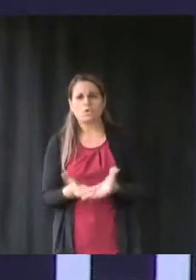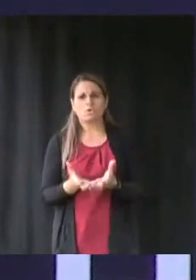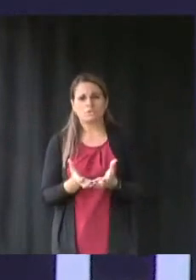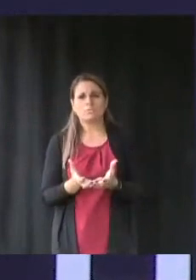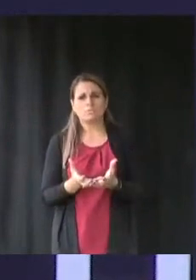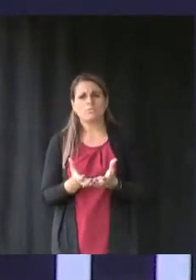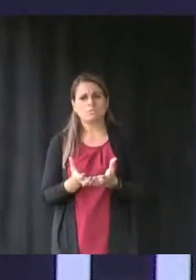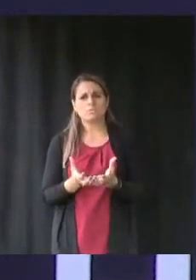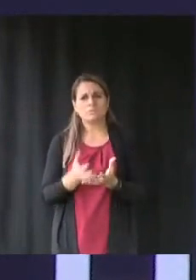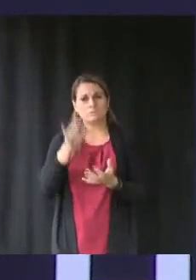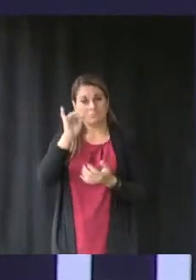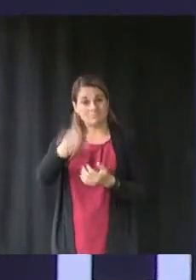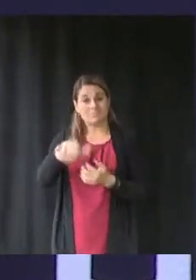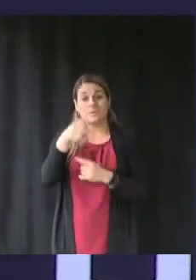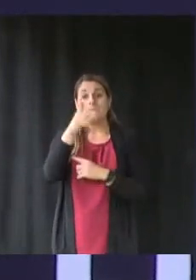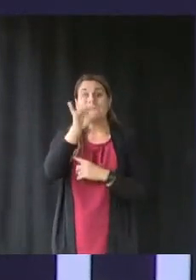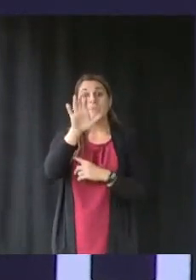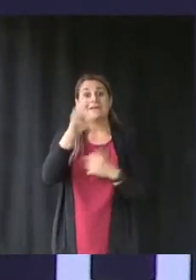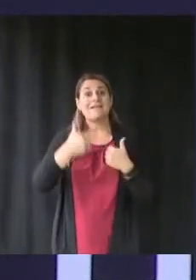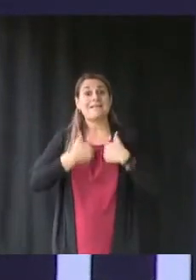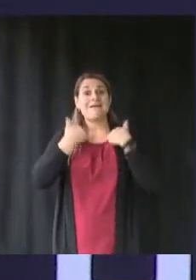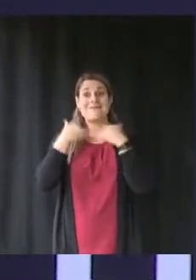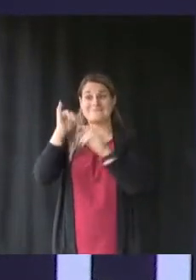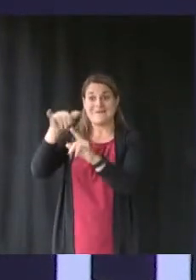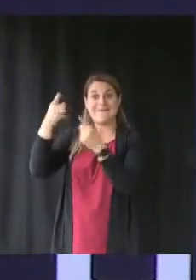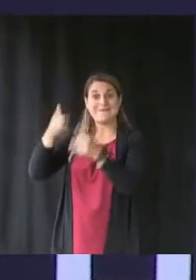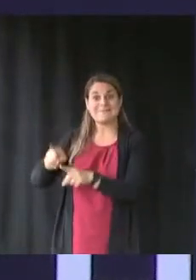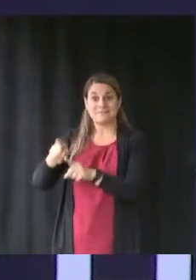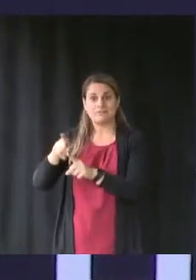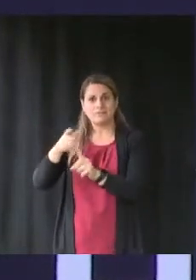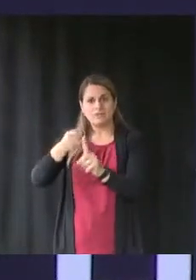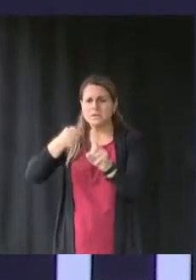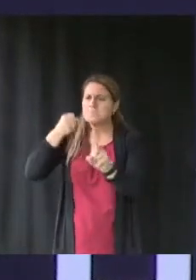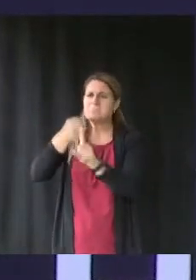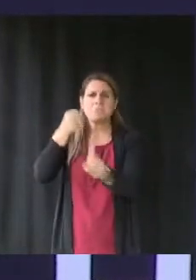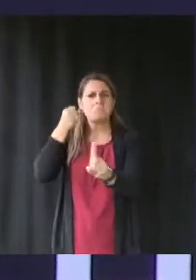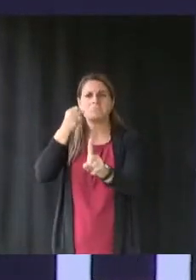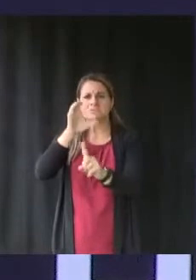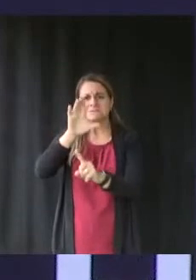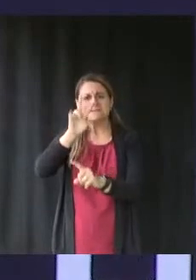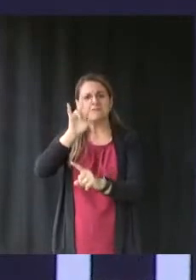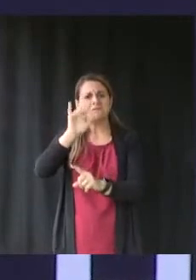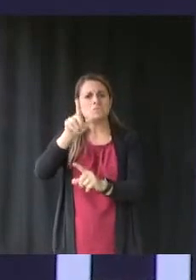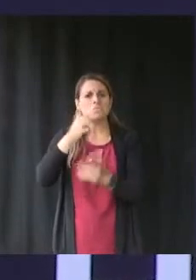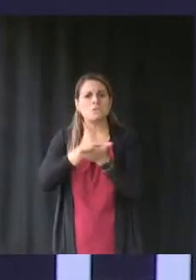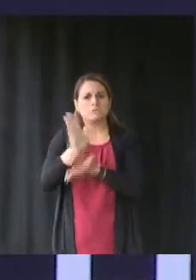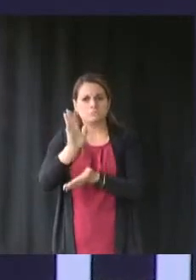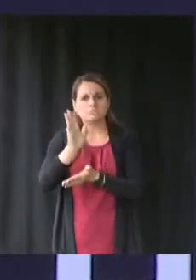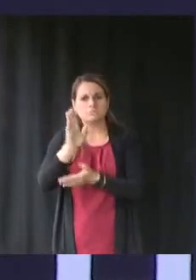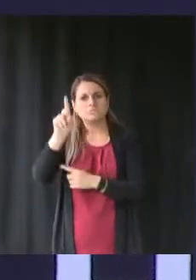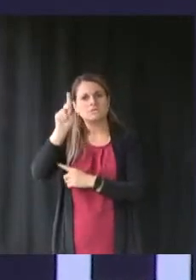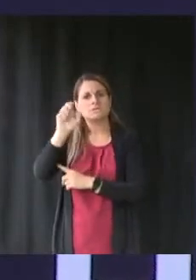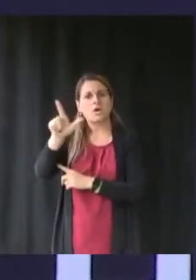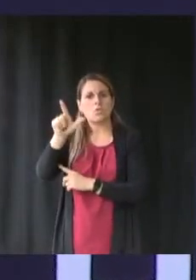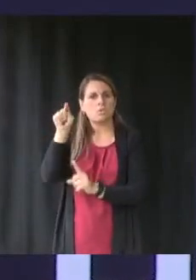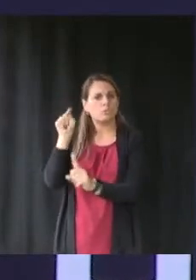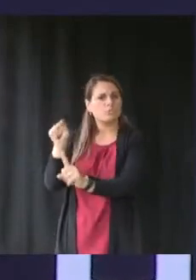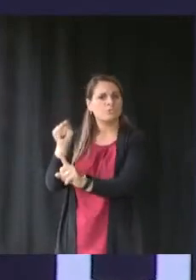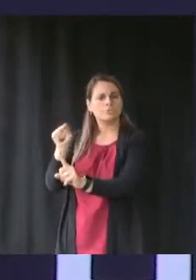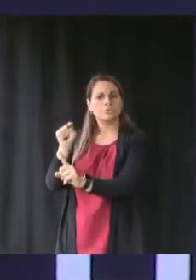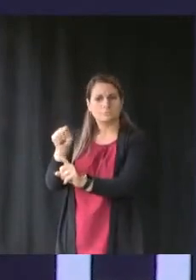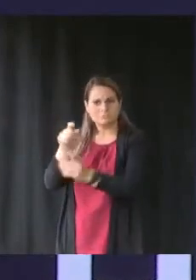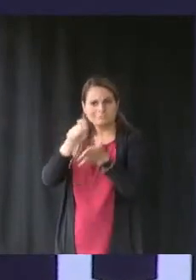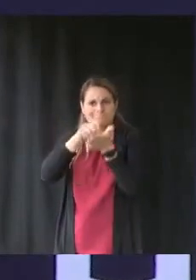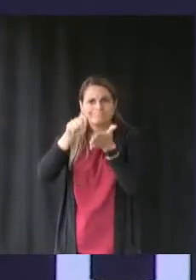personally engaged with the Civil Rights Movement in Wilmington, Delaware. He authored the Violence Against Women Act, and